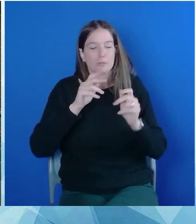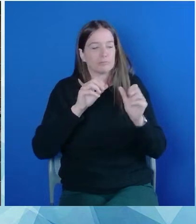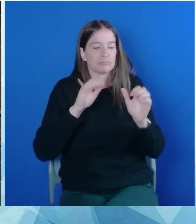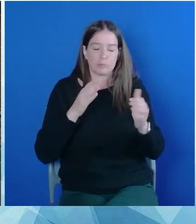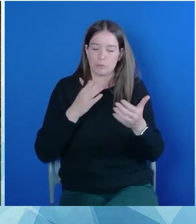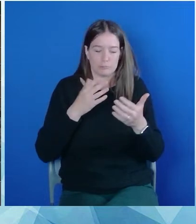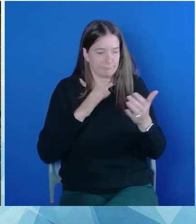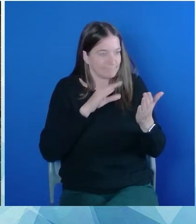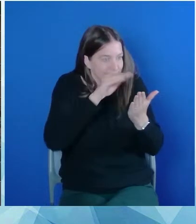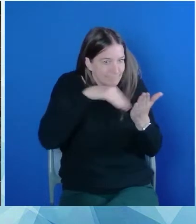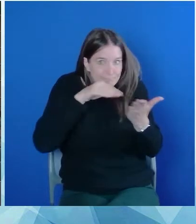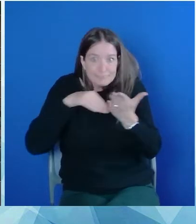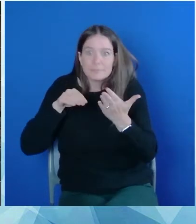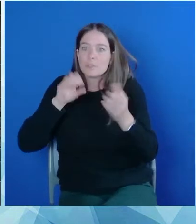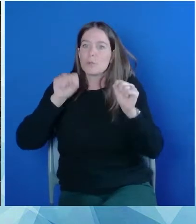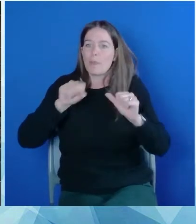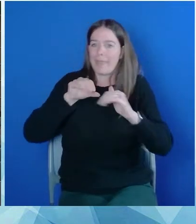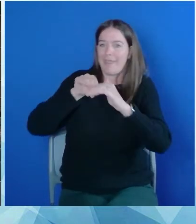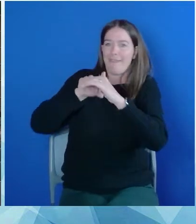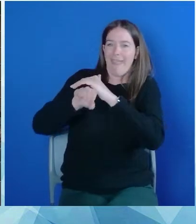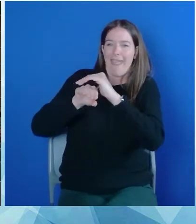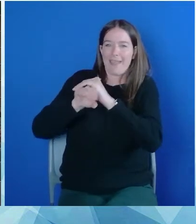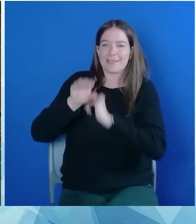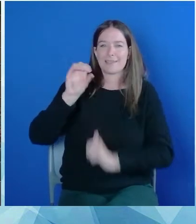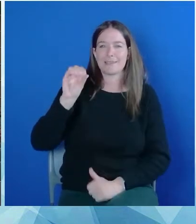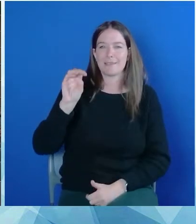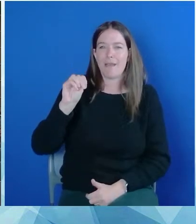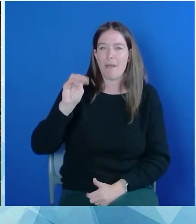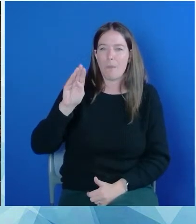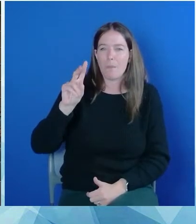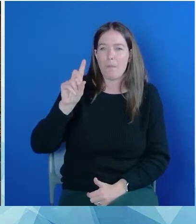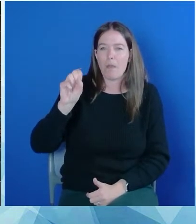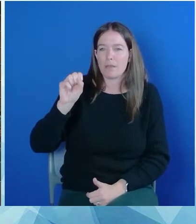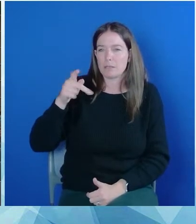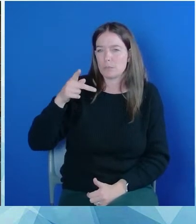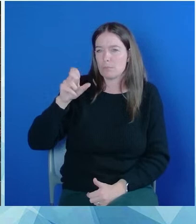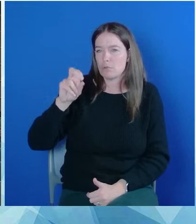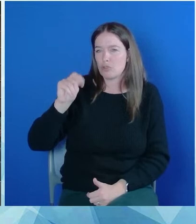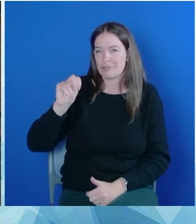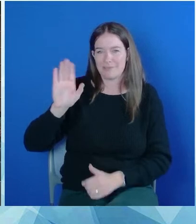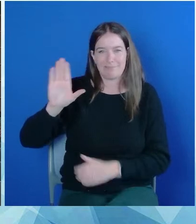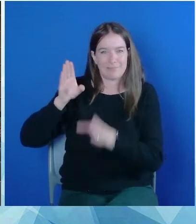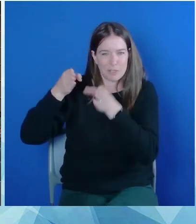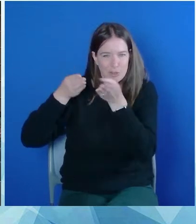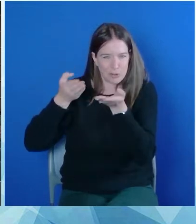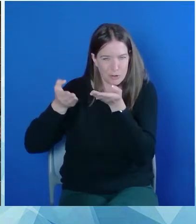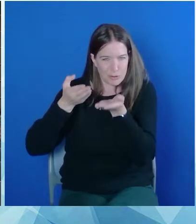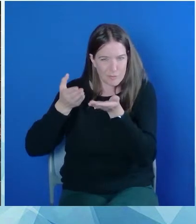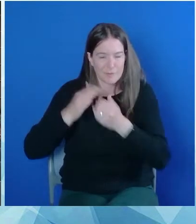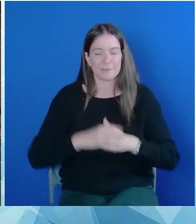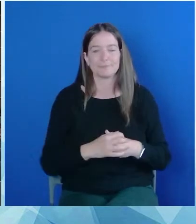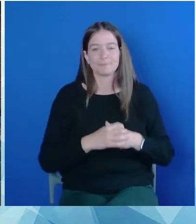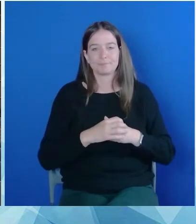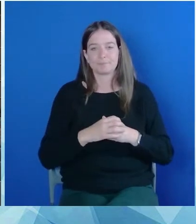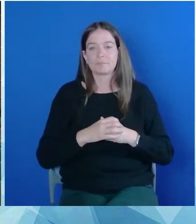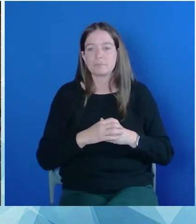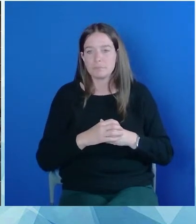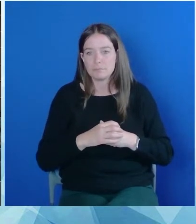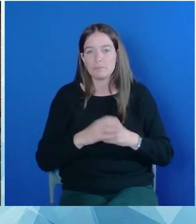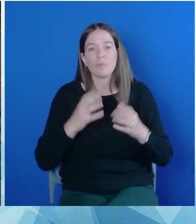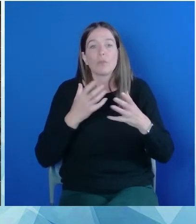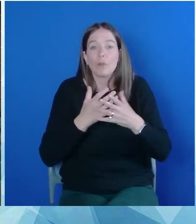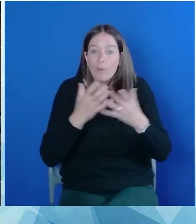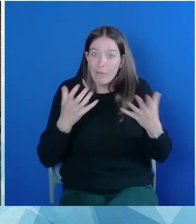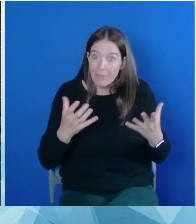so there was a lot of kind of researching that was happening, and a lot of creating of things that I